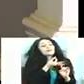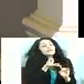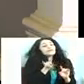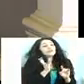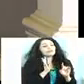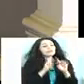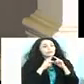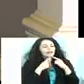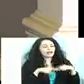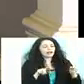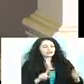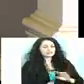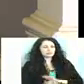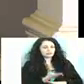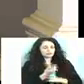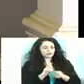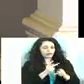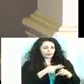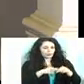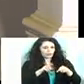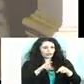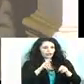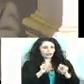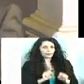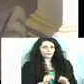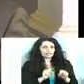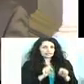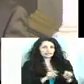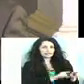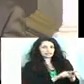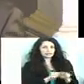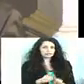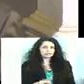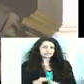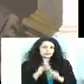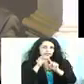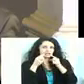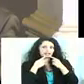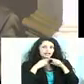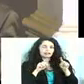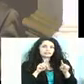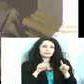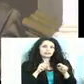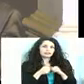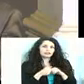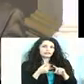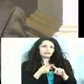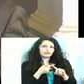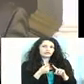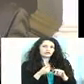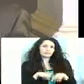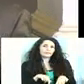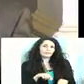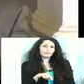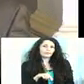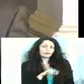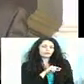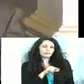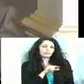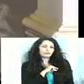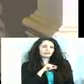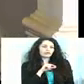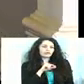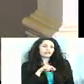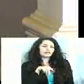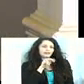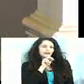going to do them as quickly as possible because we also do have a special announcement from our moderator, the Reverend Elder Dr. Nancy Wilson, this morning. So I'm going to